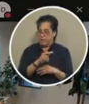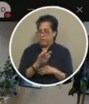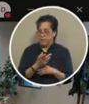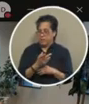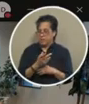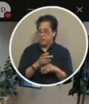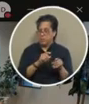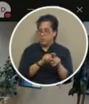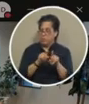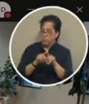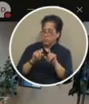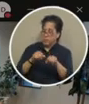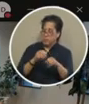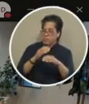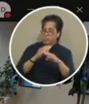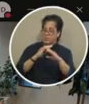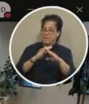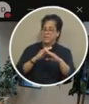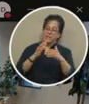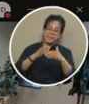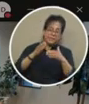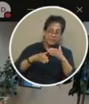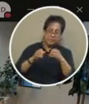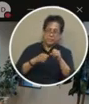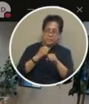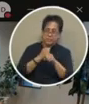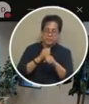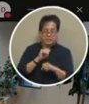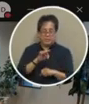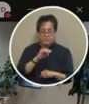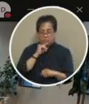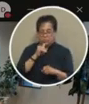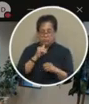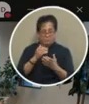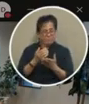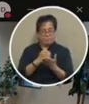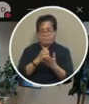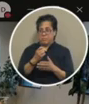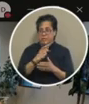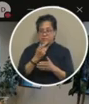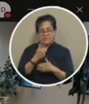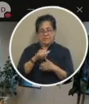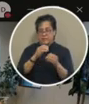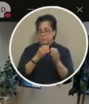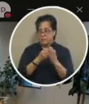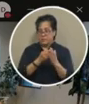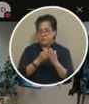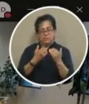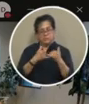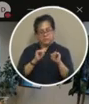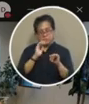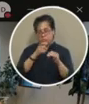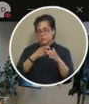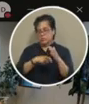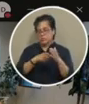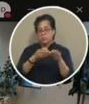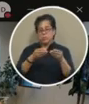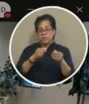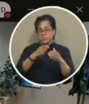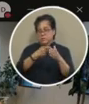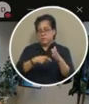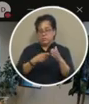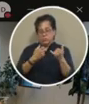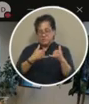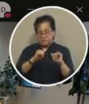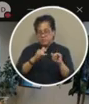can we also protect them at the end of the year? Because if they don't recover any of the money, they still get charged their property taxes, and we still collect